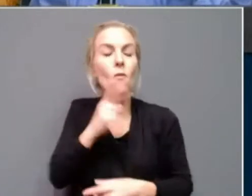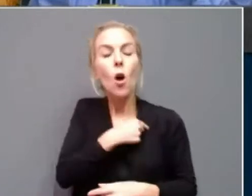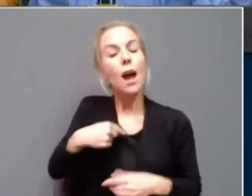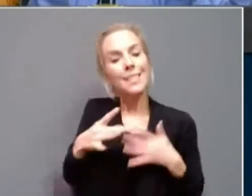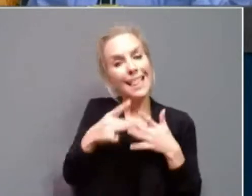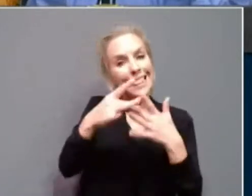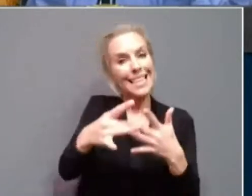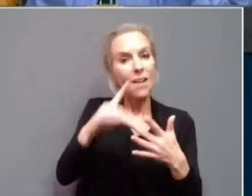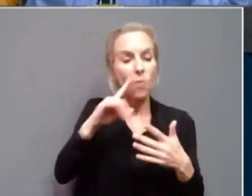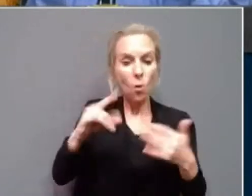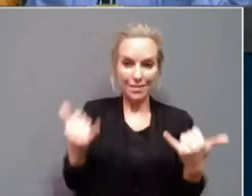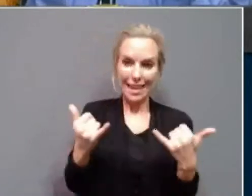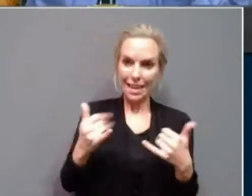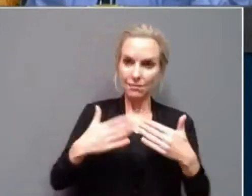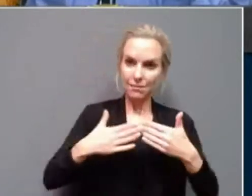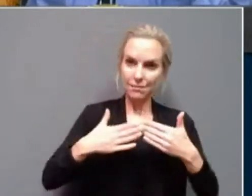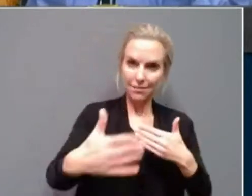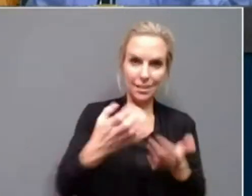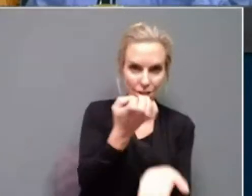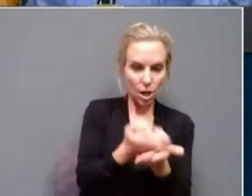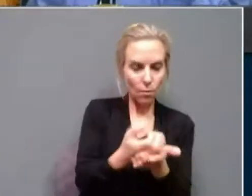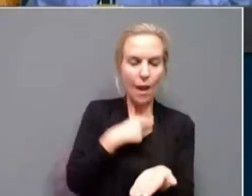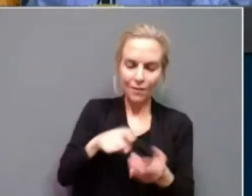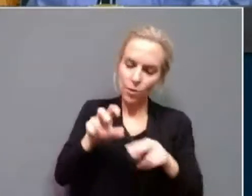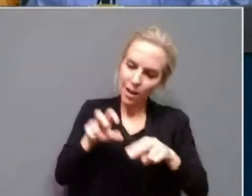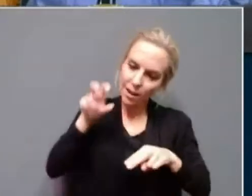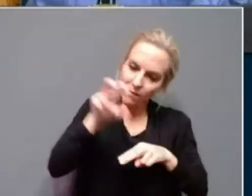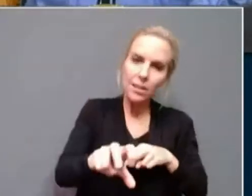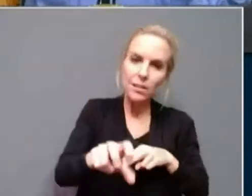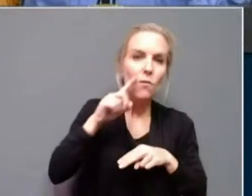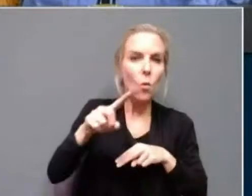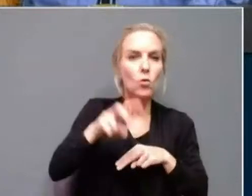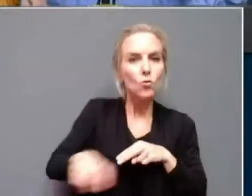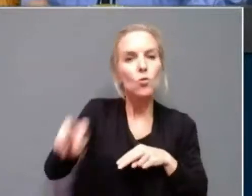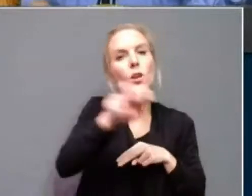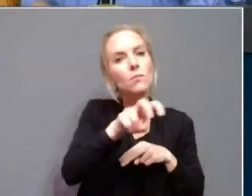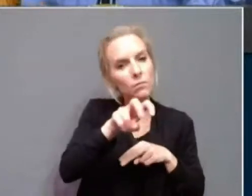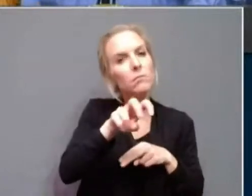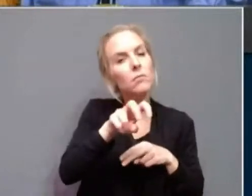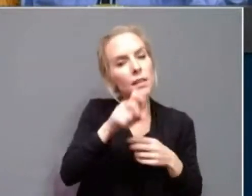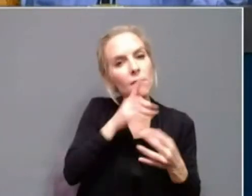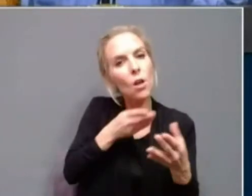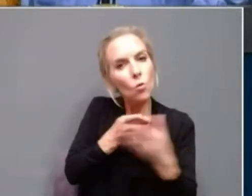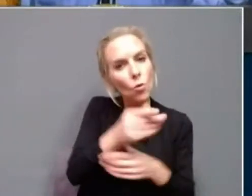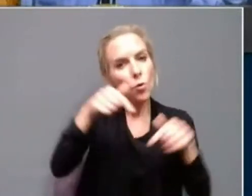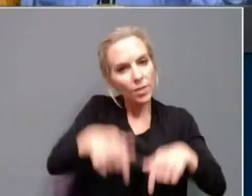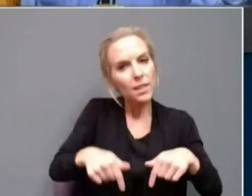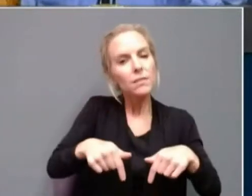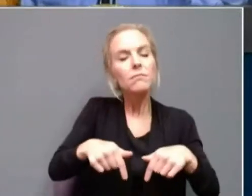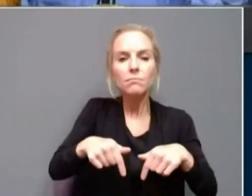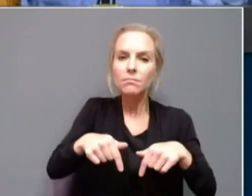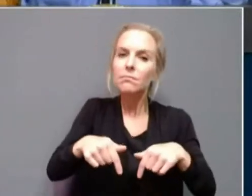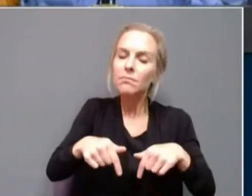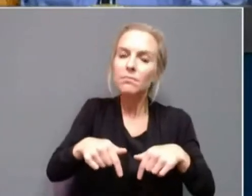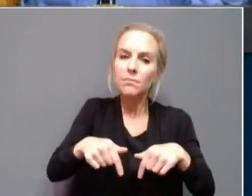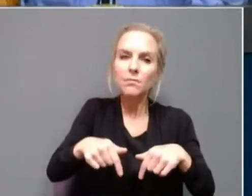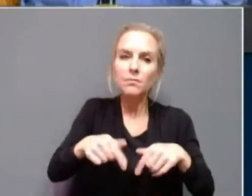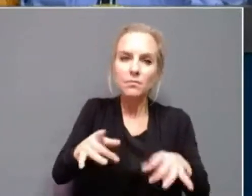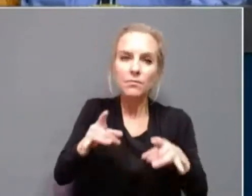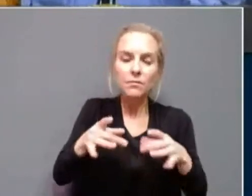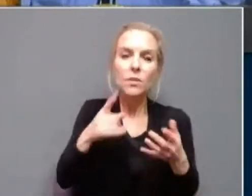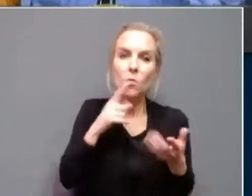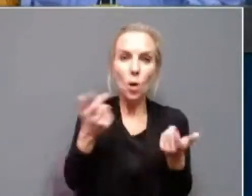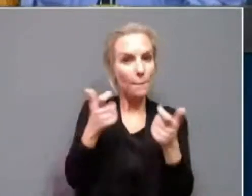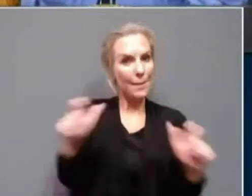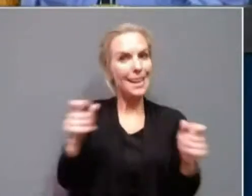economy, we got to invest in tourism and get through this virus. And we've had some big announcements